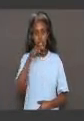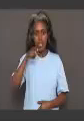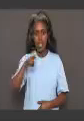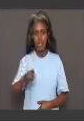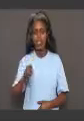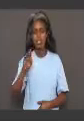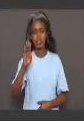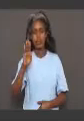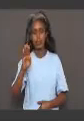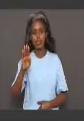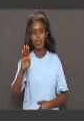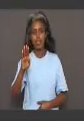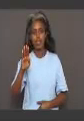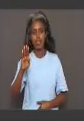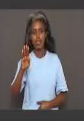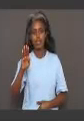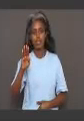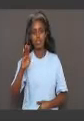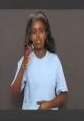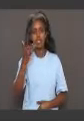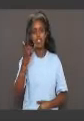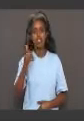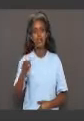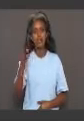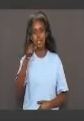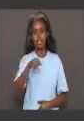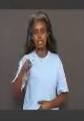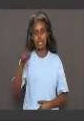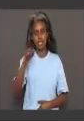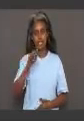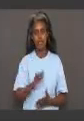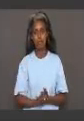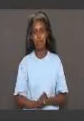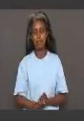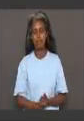AXB is a semicircle.